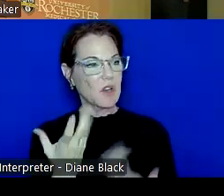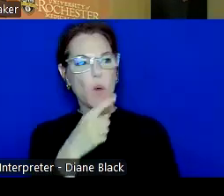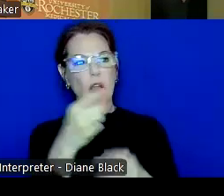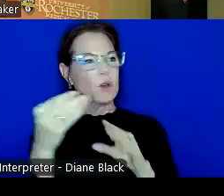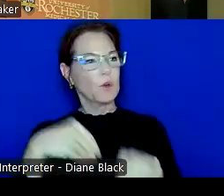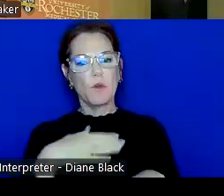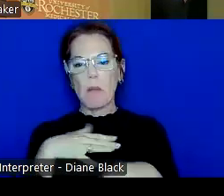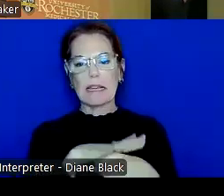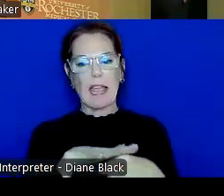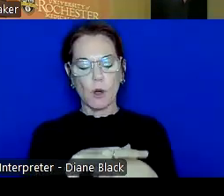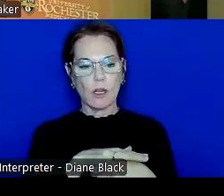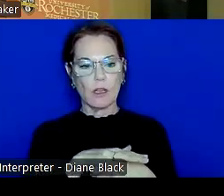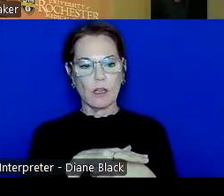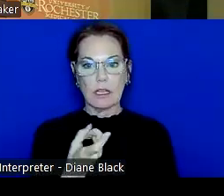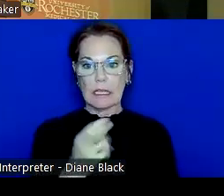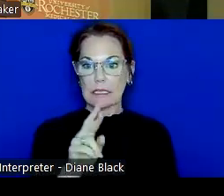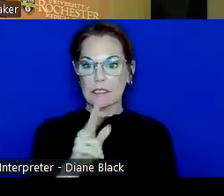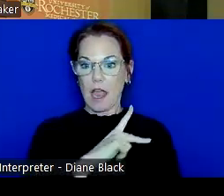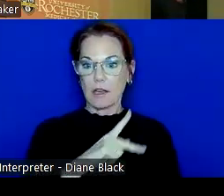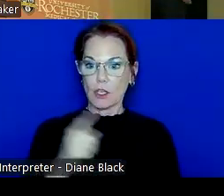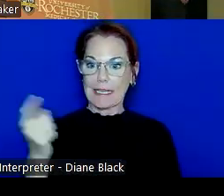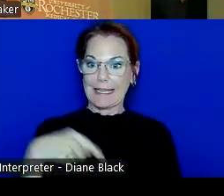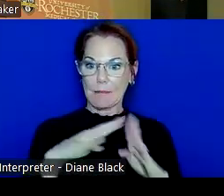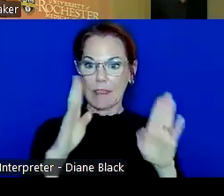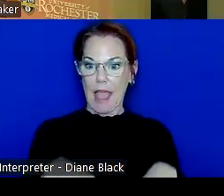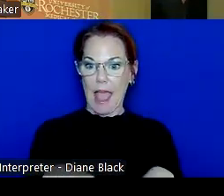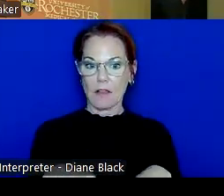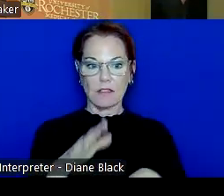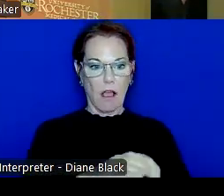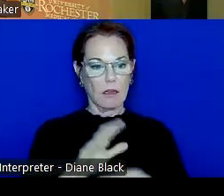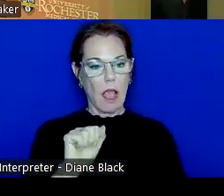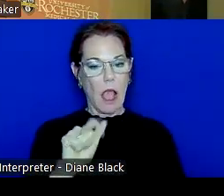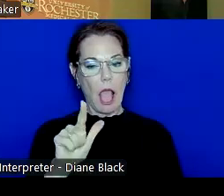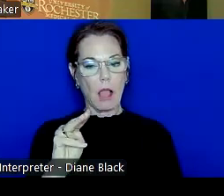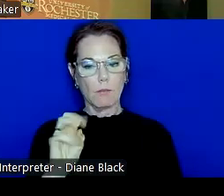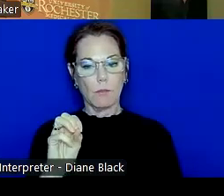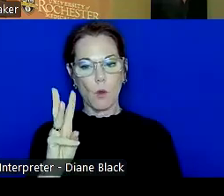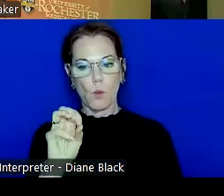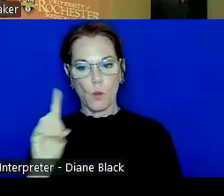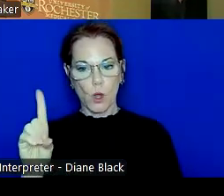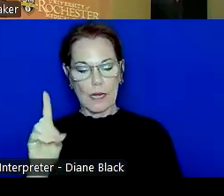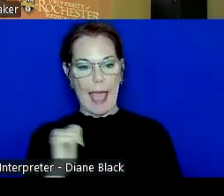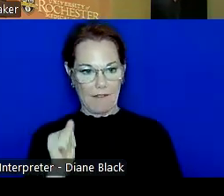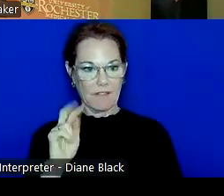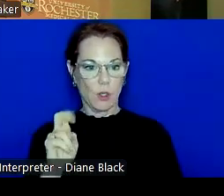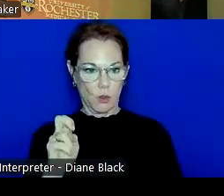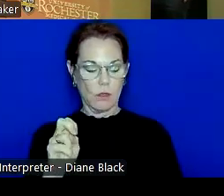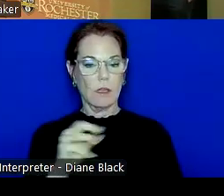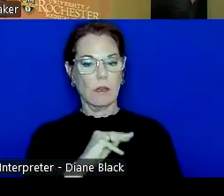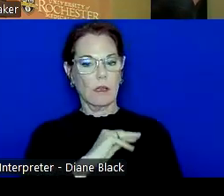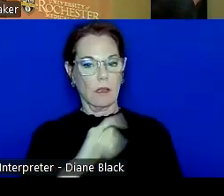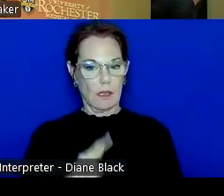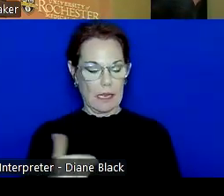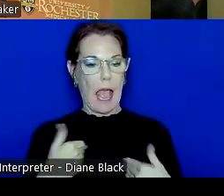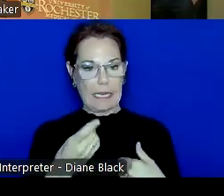he refused to leave. Dr. King came and had dinner at that house on Elmwood Avenue, and I just think there is a power in the story of Charles Lunsford. So